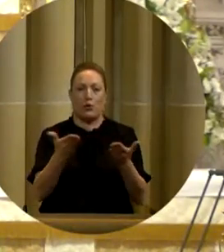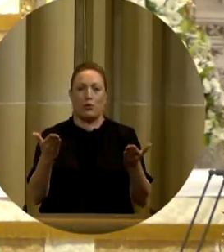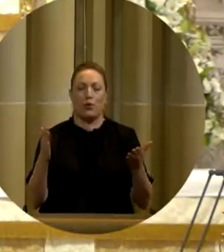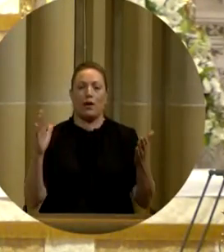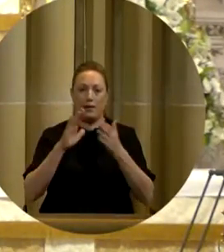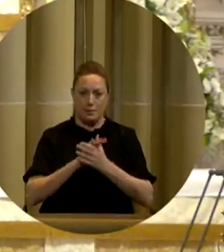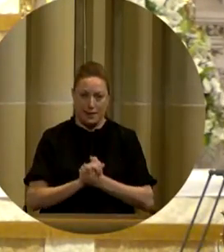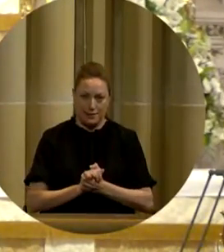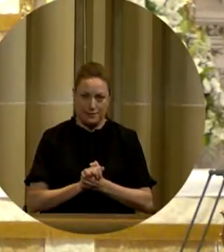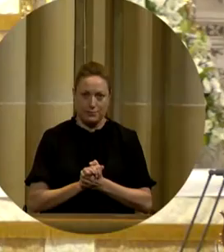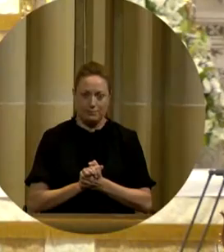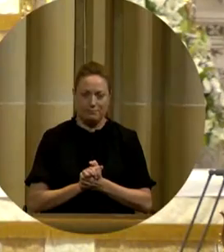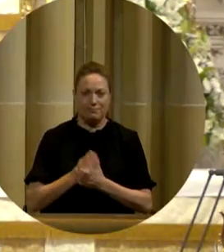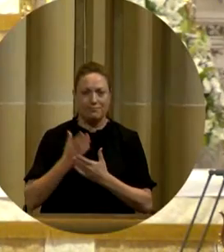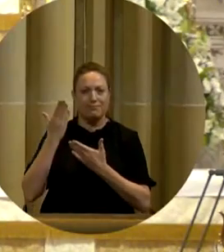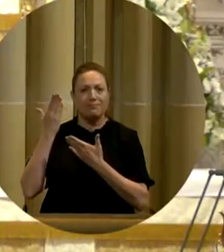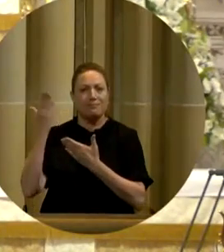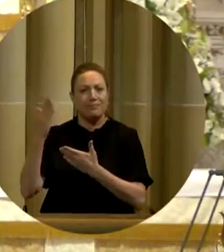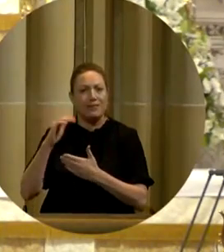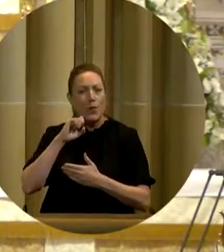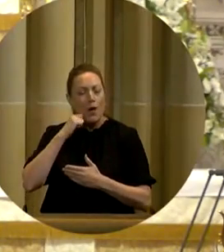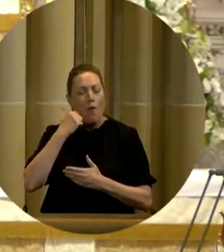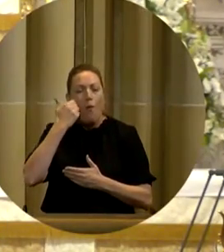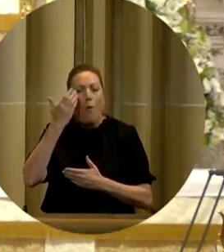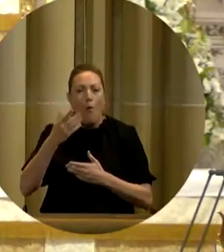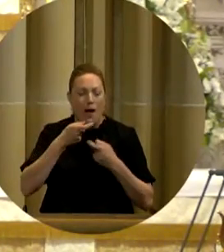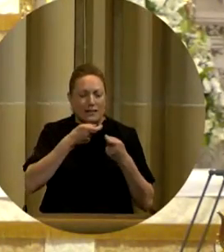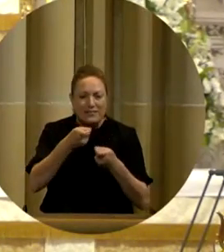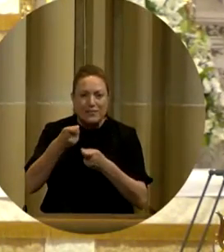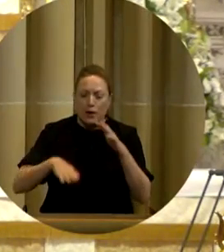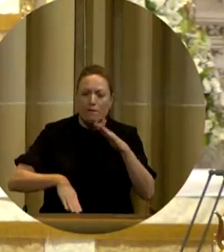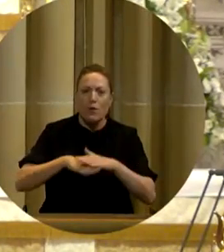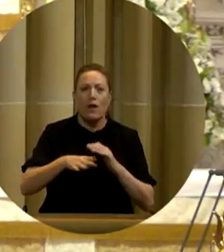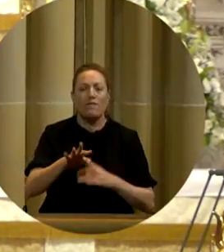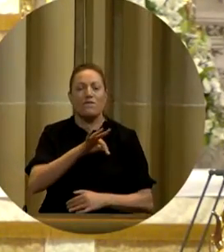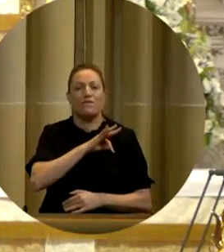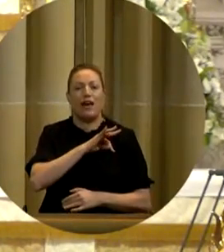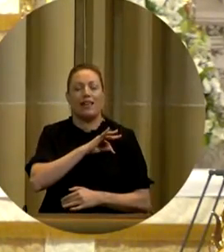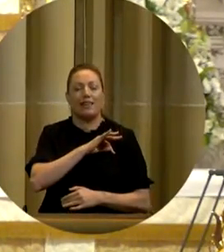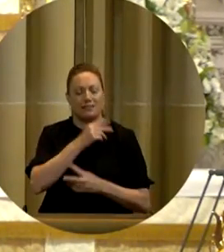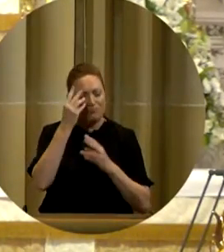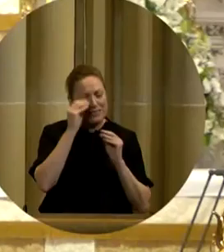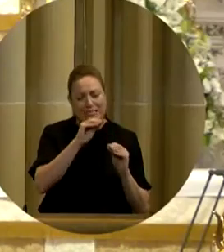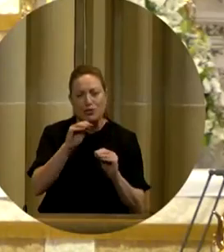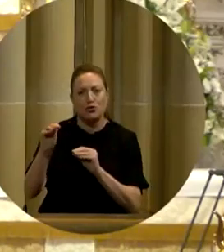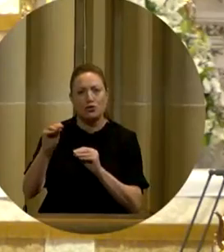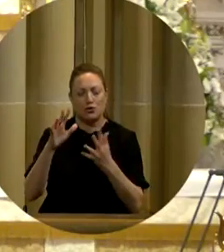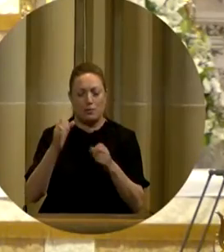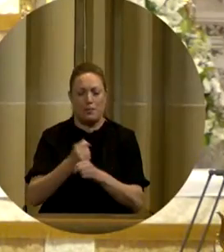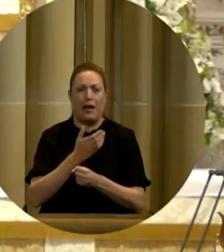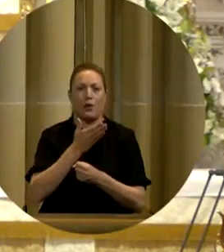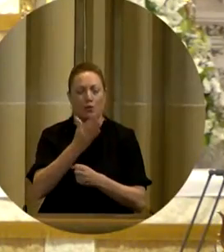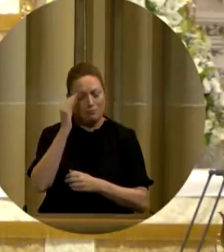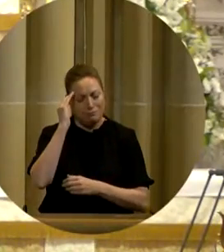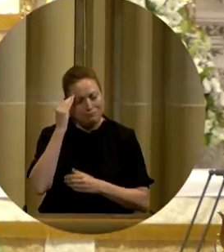Amen. May he nourish you always with the teachings of the faith and make you persevere in holy